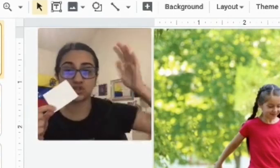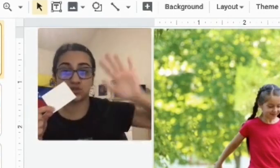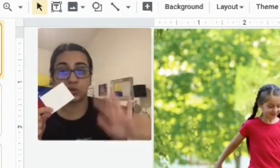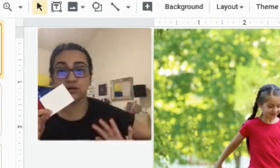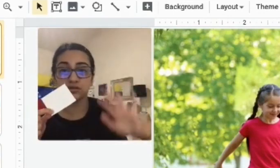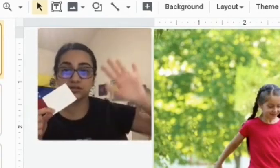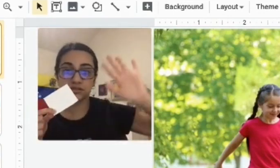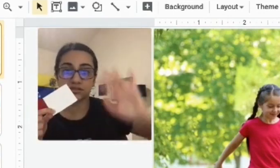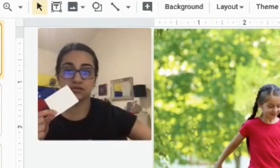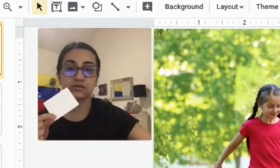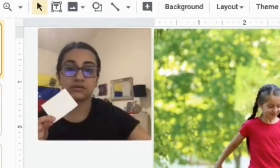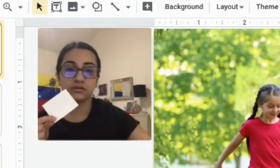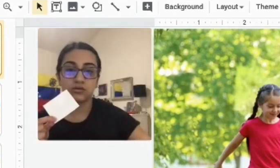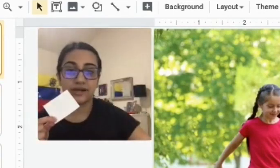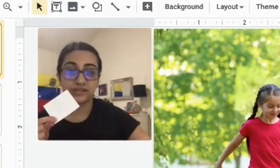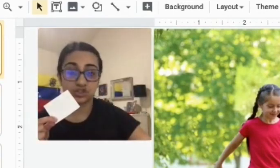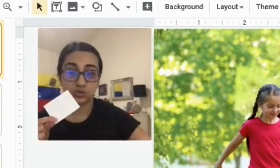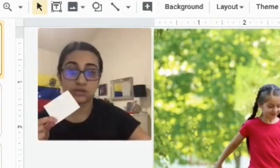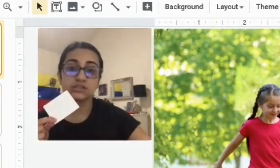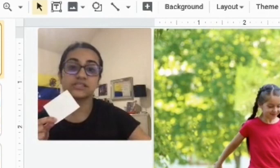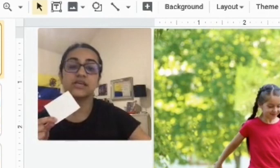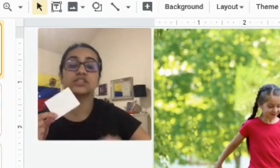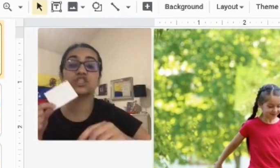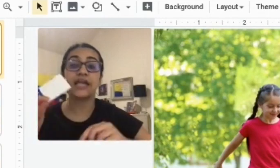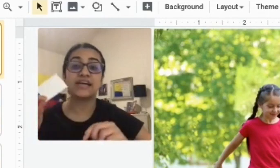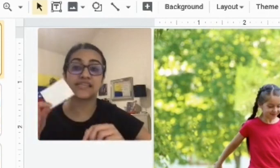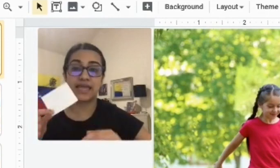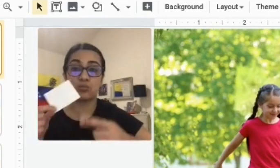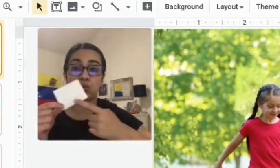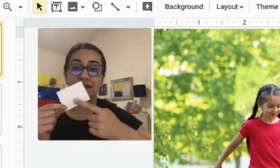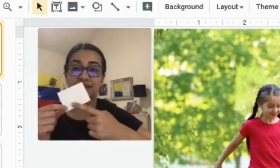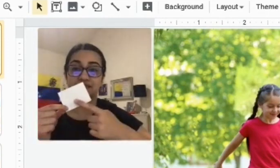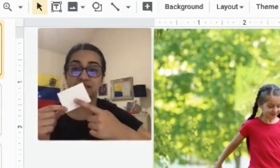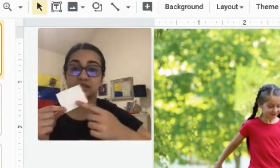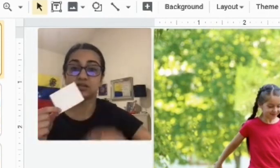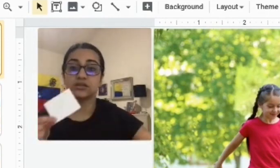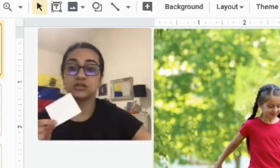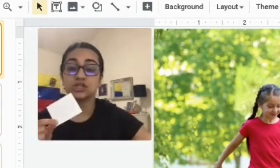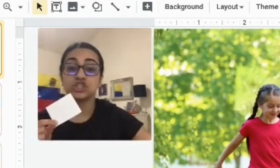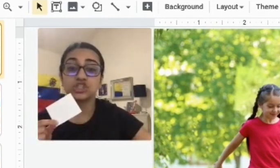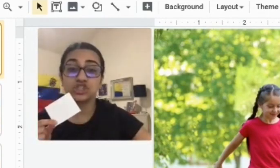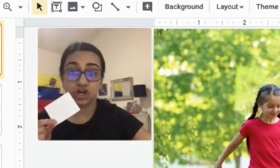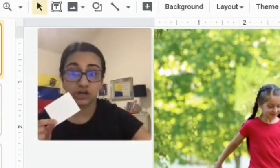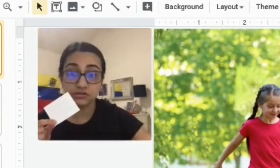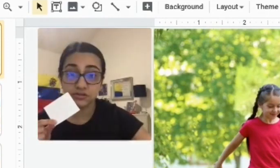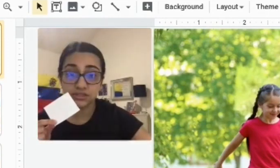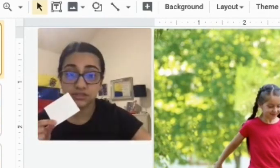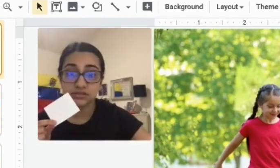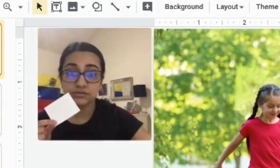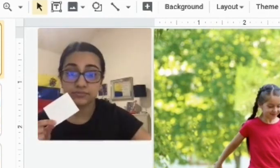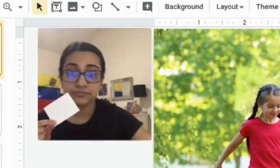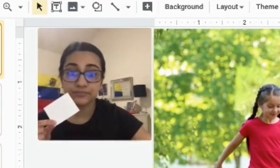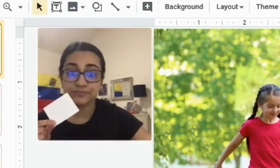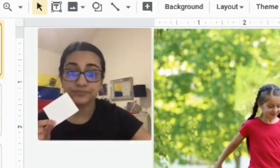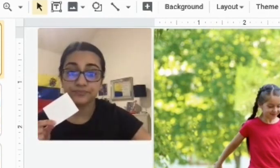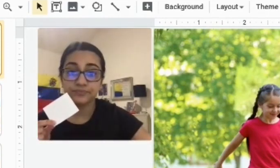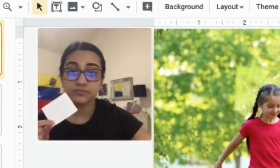white shorts. White shorts. She has a white shirt.